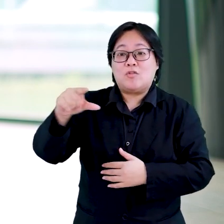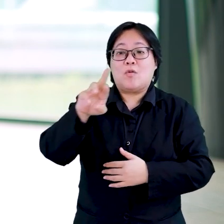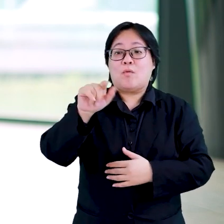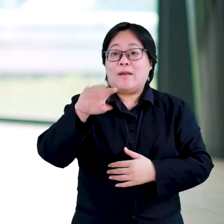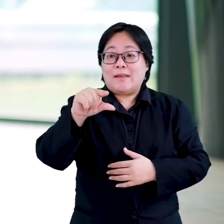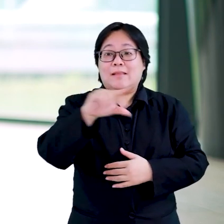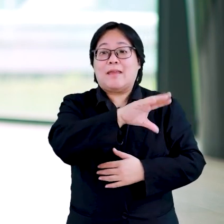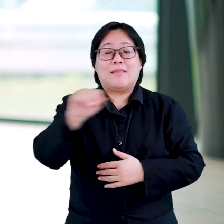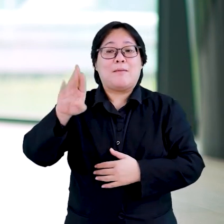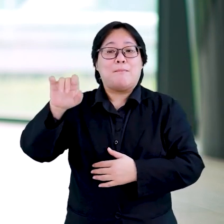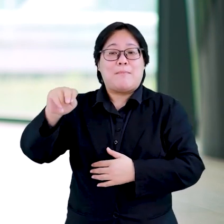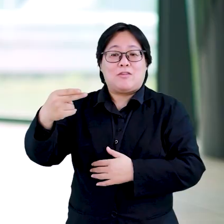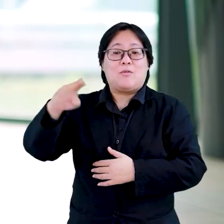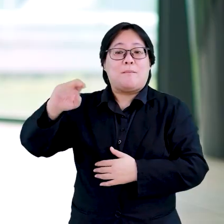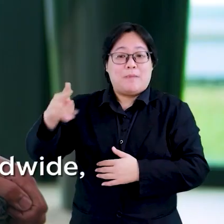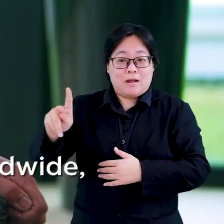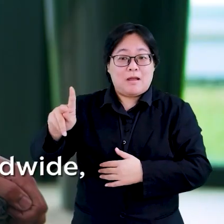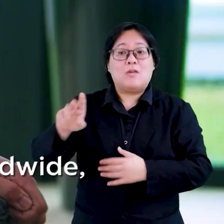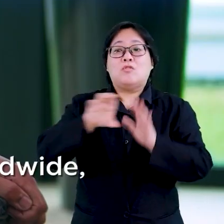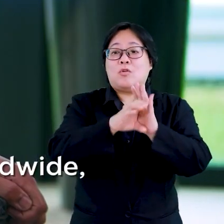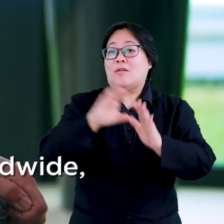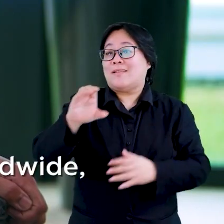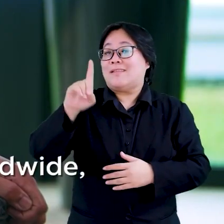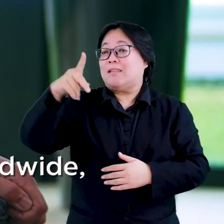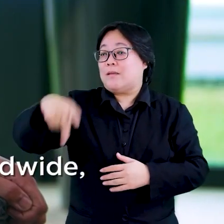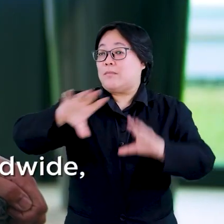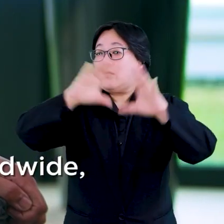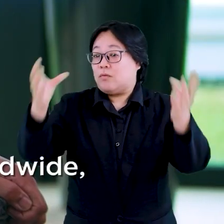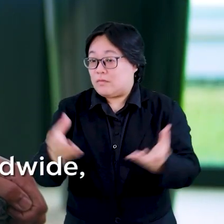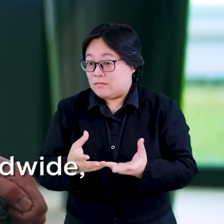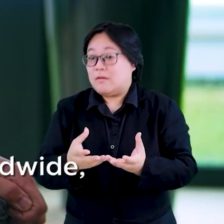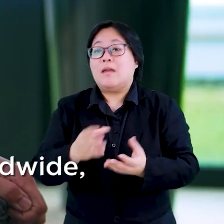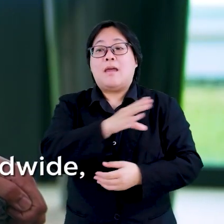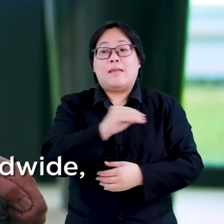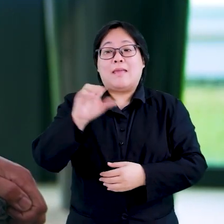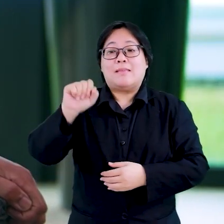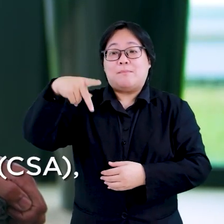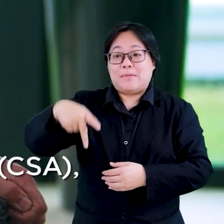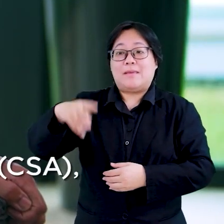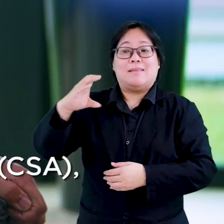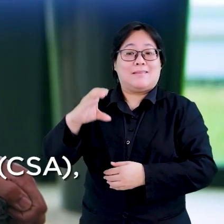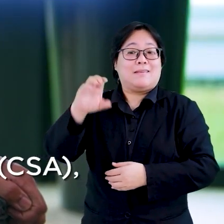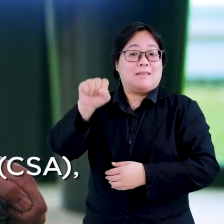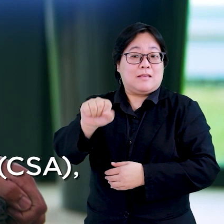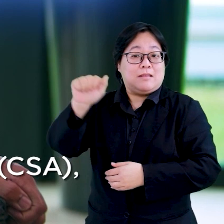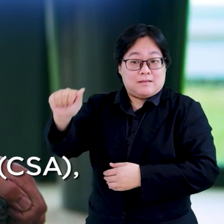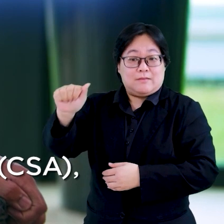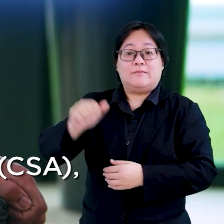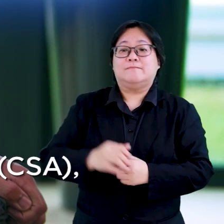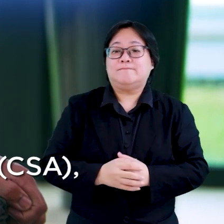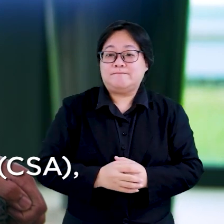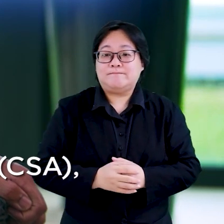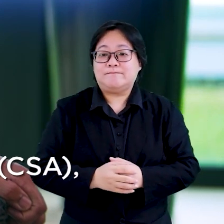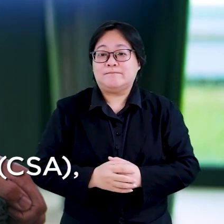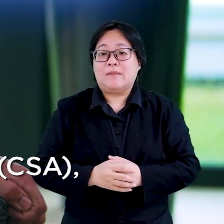global ESG ratings and benchmarks, such as Carbon Disclosure Project Worldwide, S&P Global